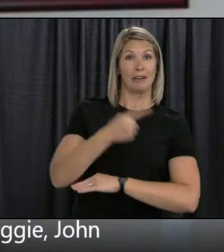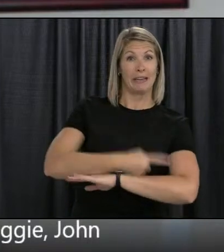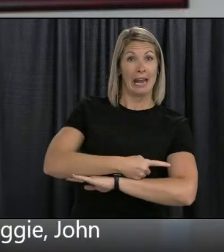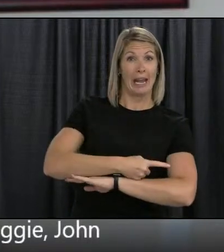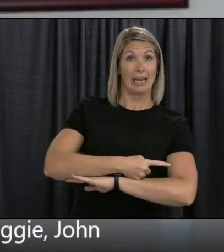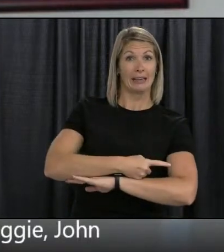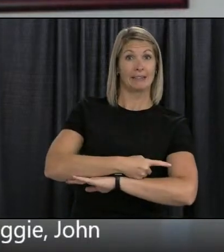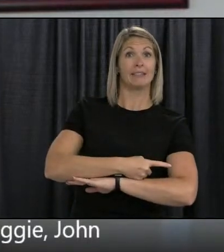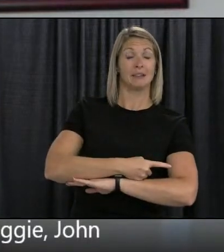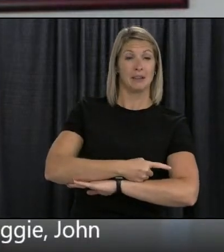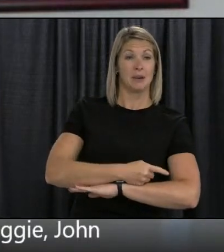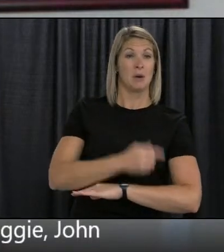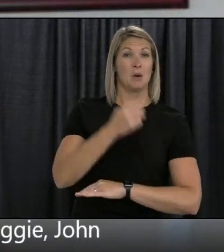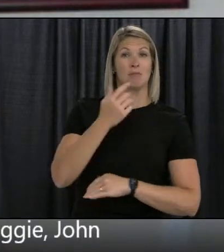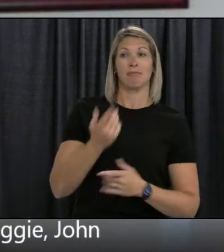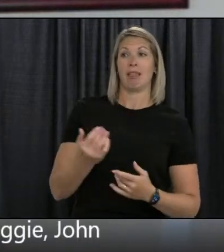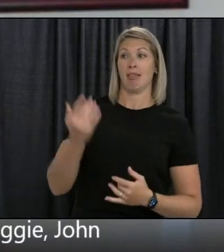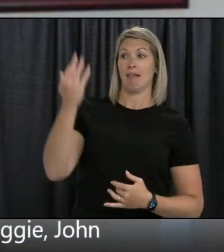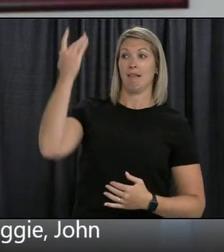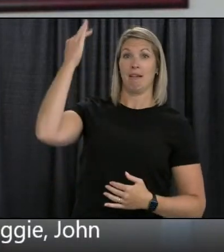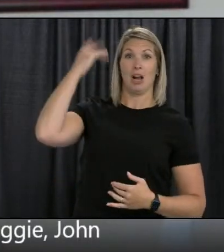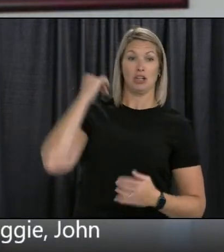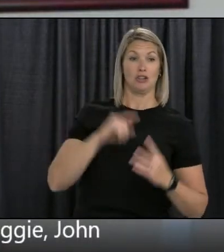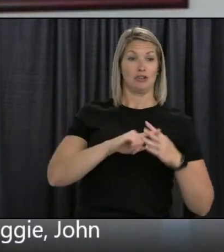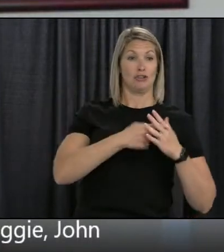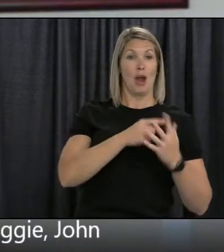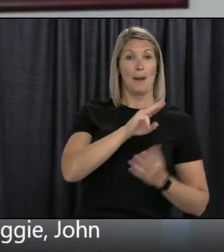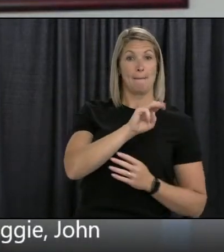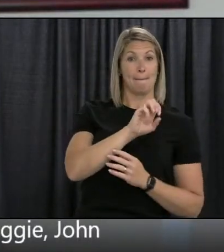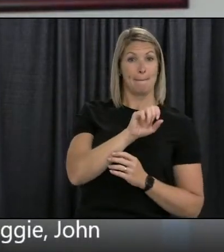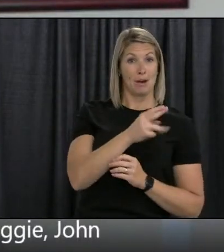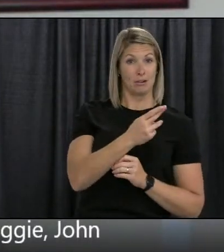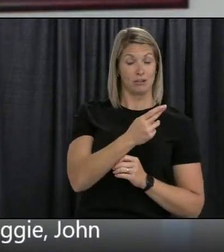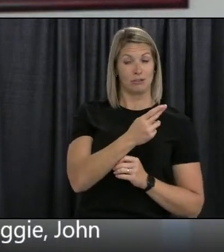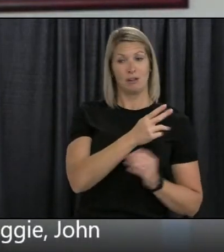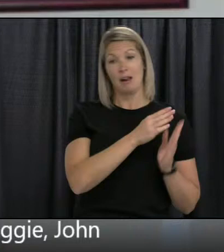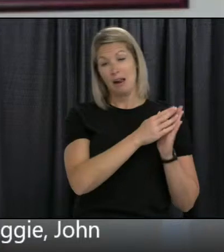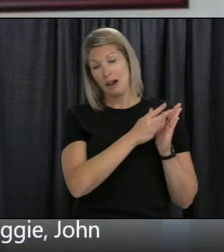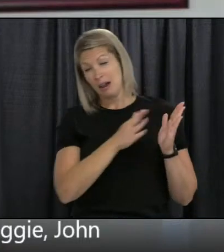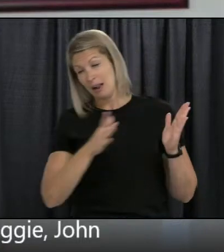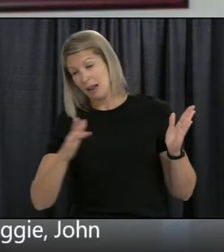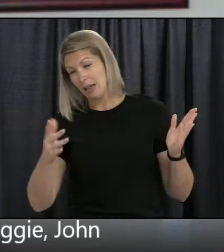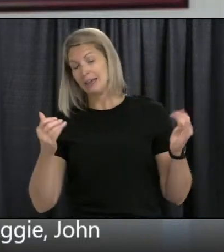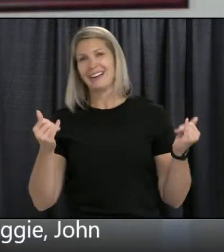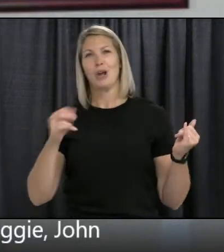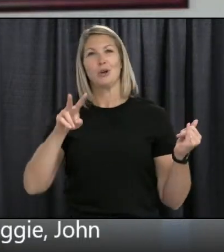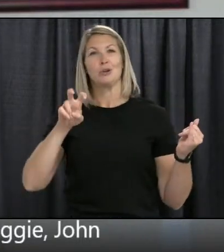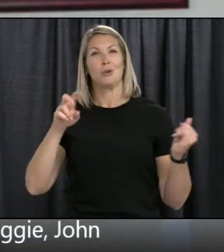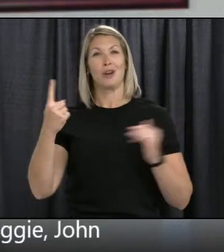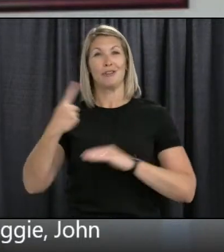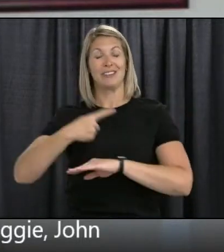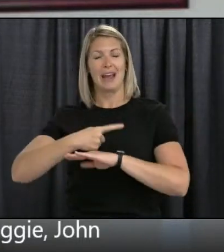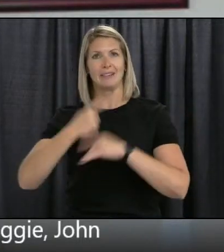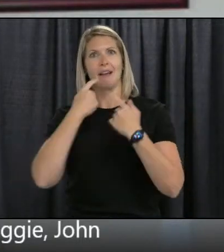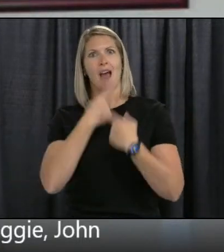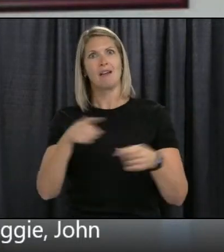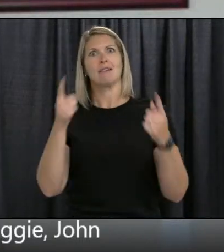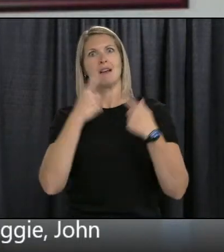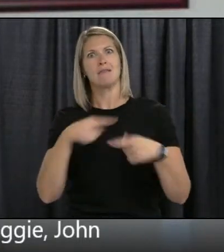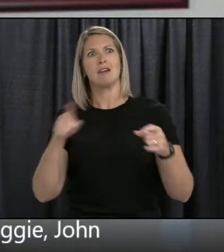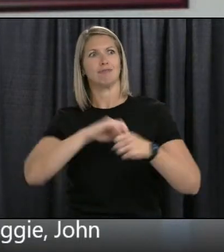COVID pandemic, and it's been a challenge for everybody to stay the